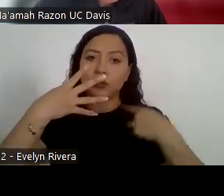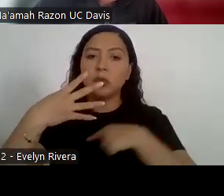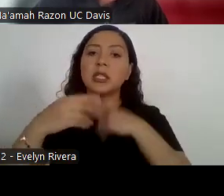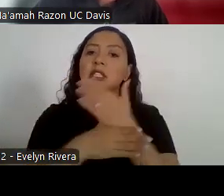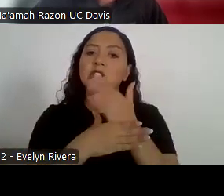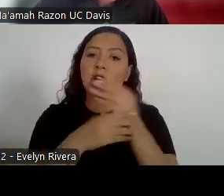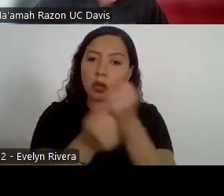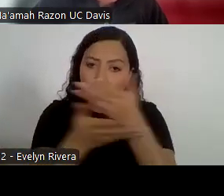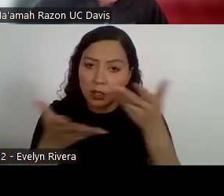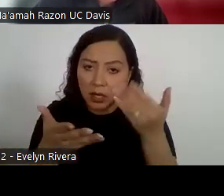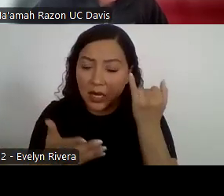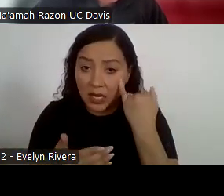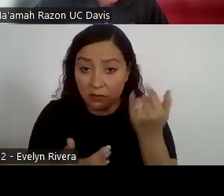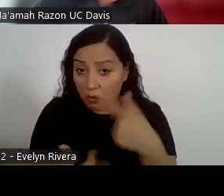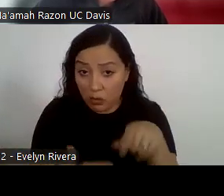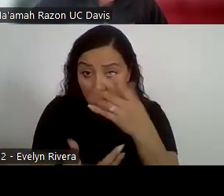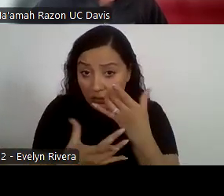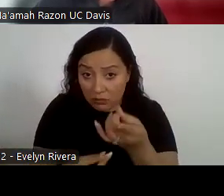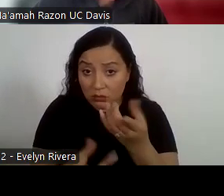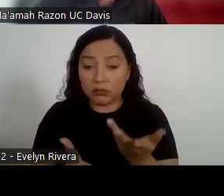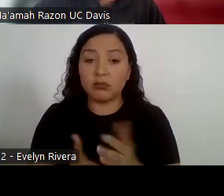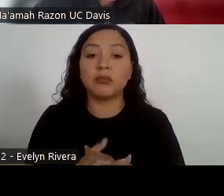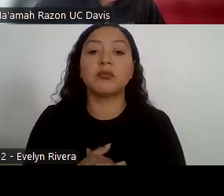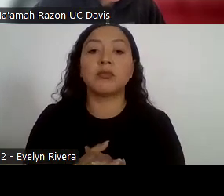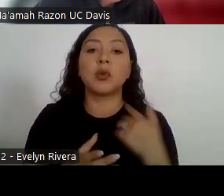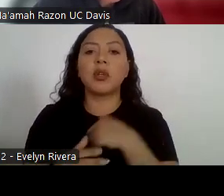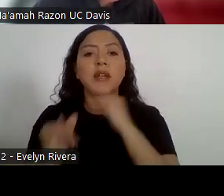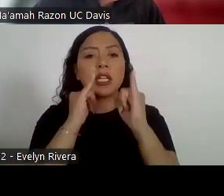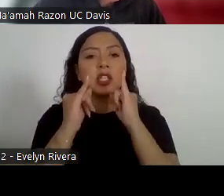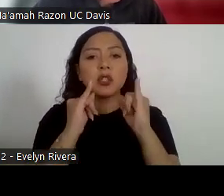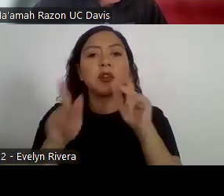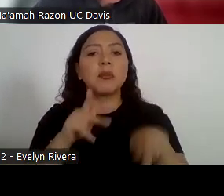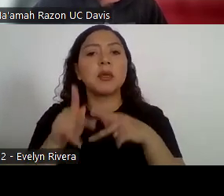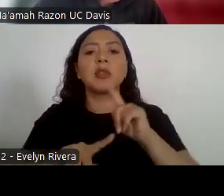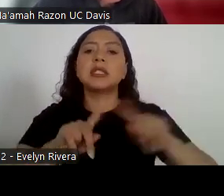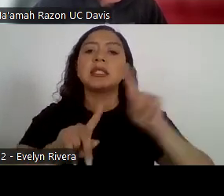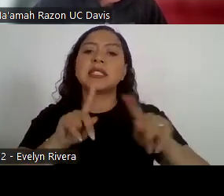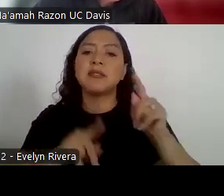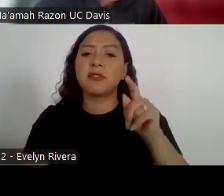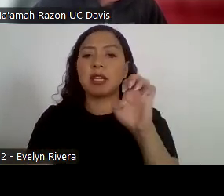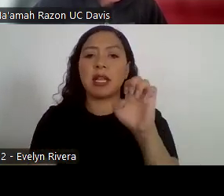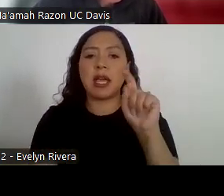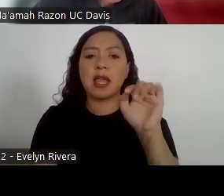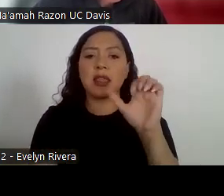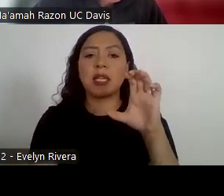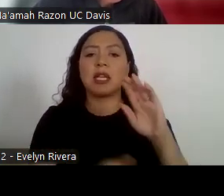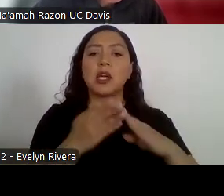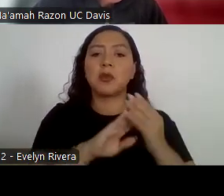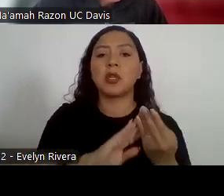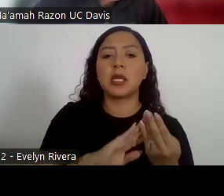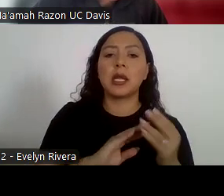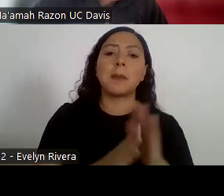well, if that would be of interest. We've, interviewed people from ethnic community-based organizations, legal and medical